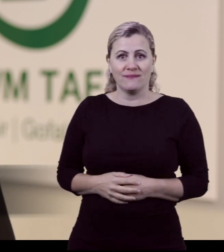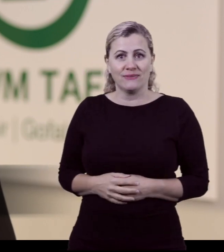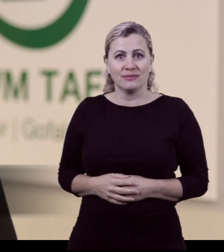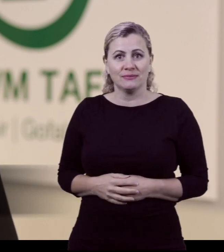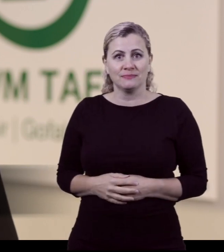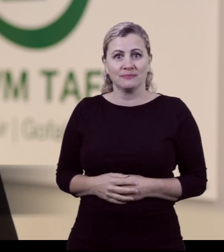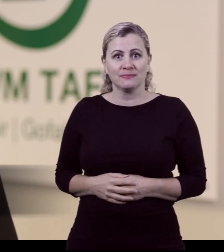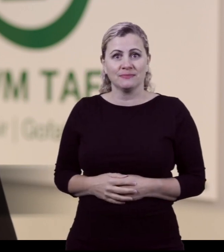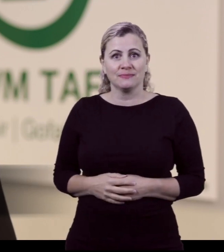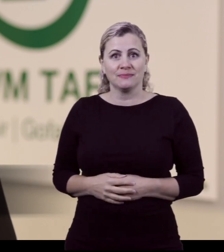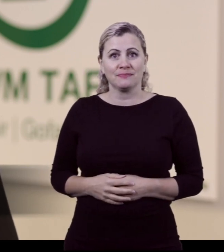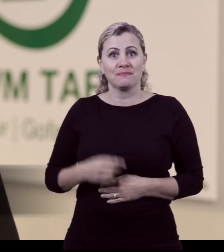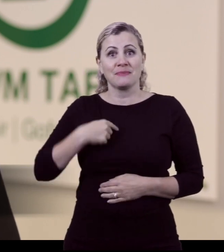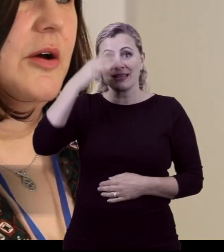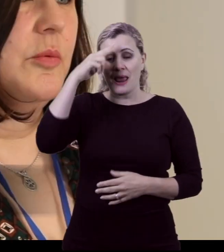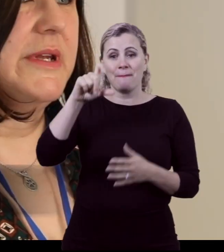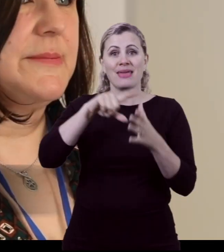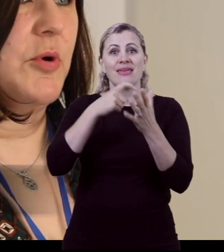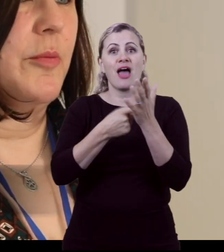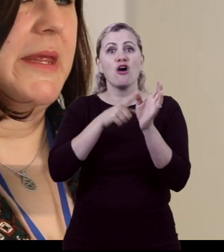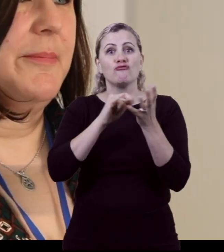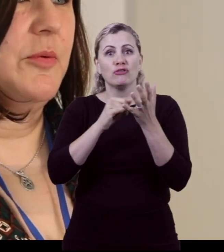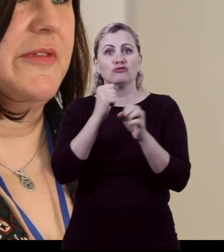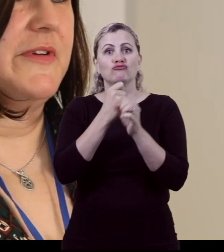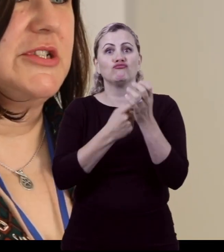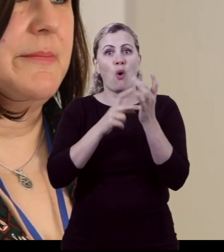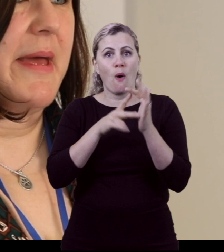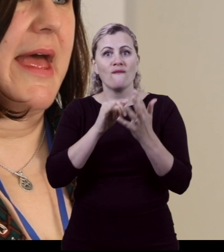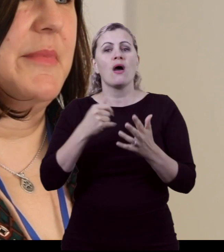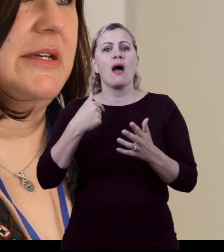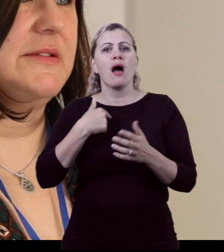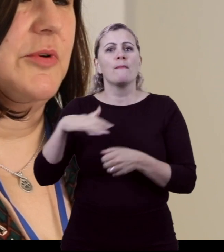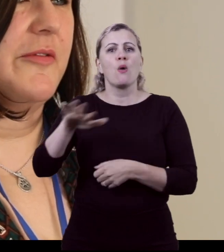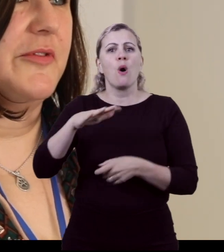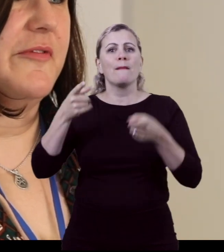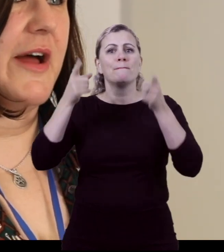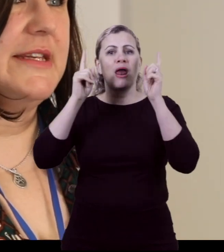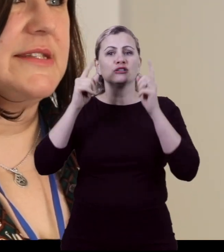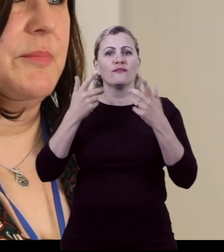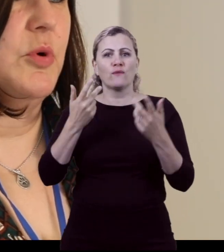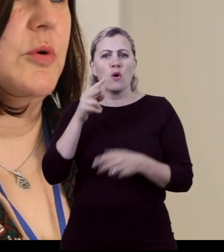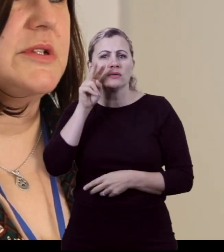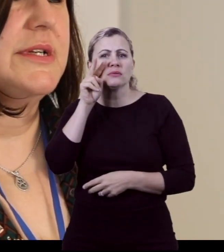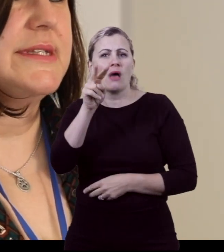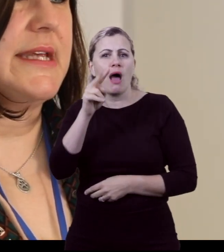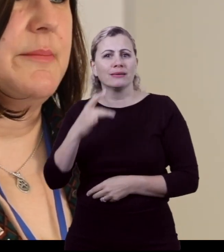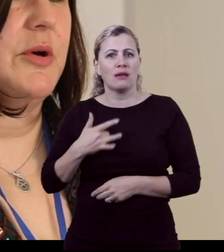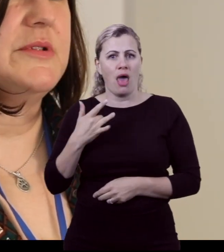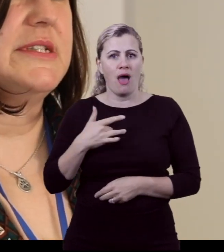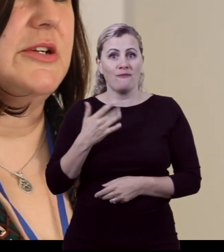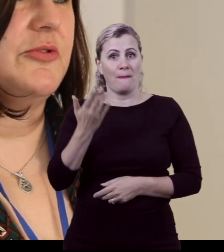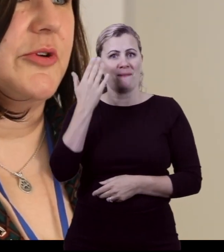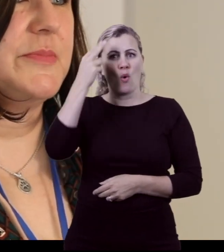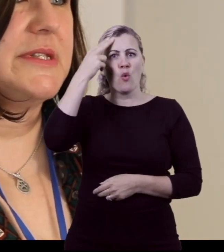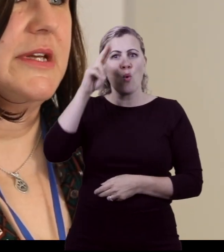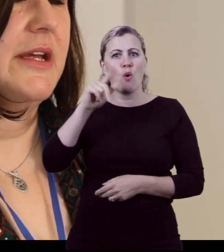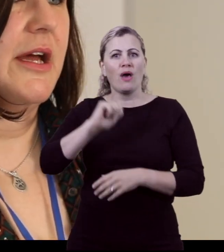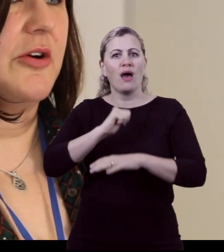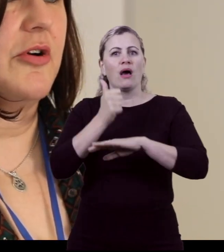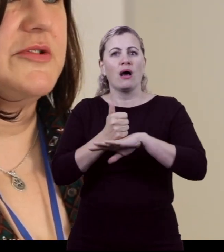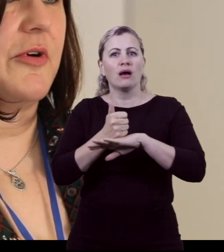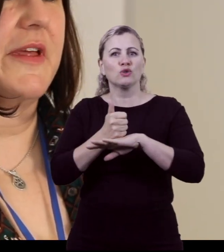Cardiff Institute for the Blind. We support people with a vision impairment. We offer advice, support, signposting in